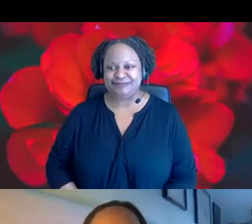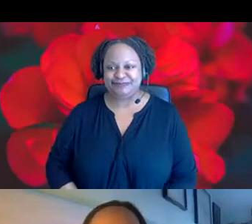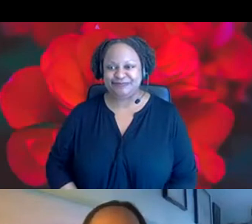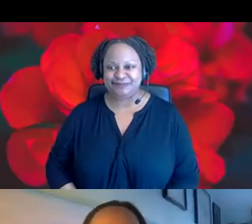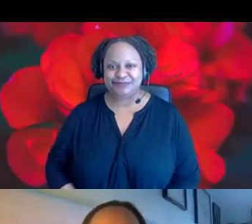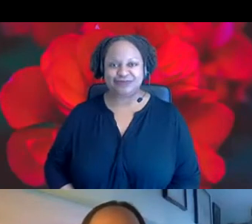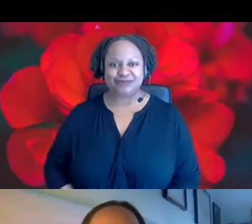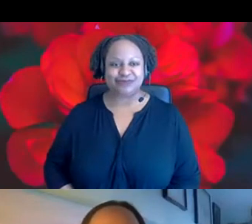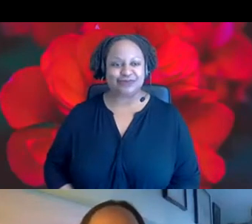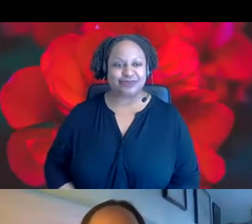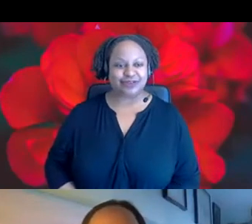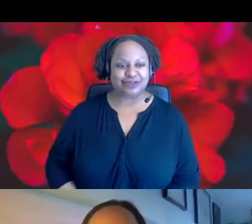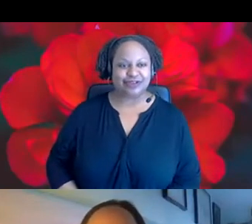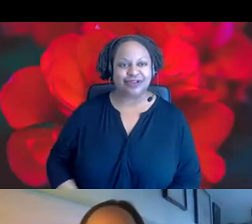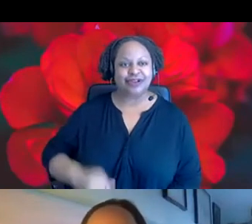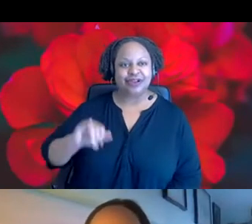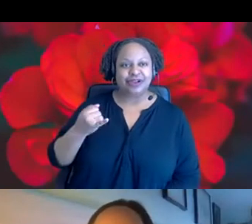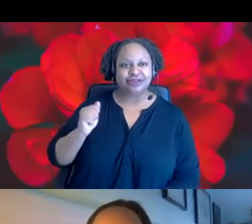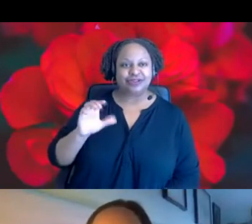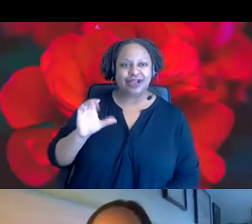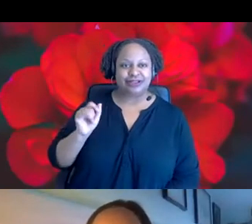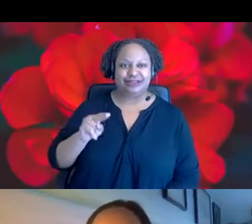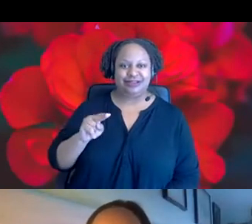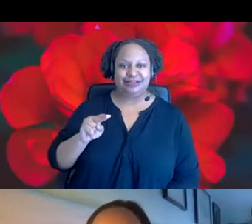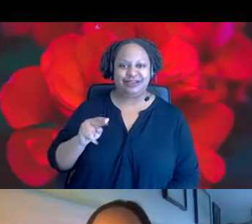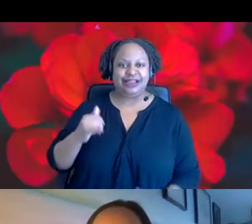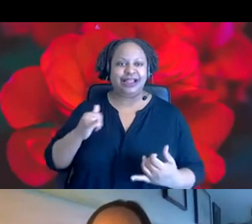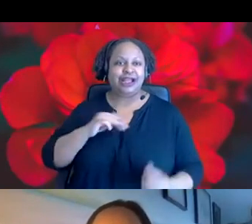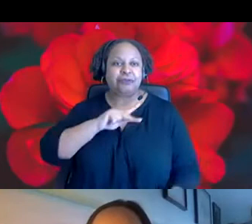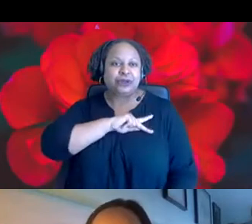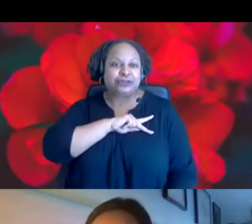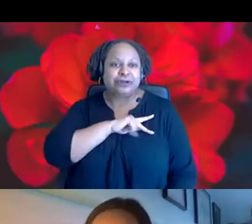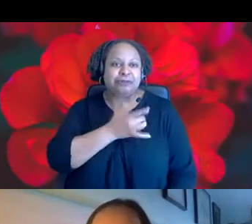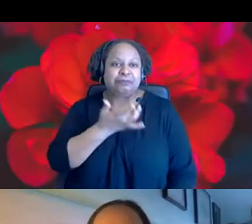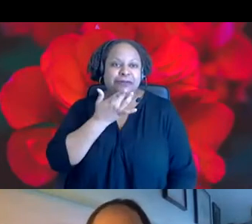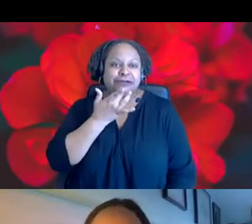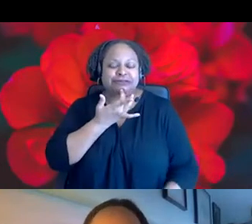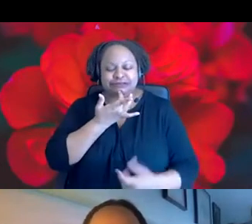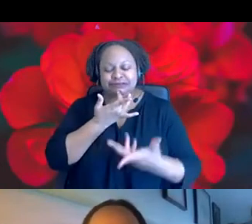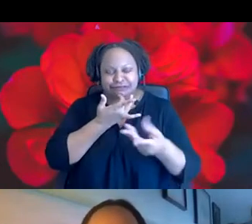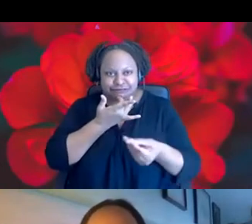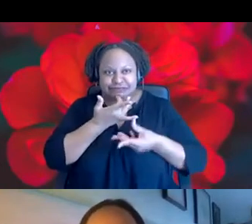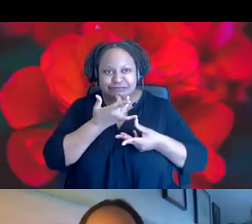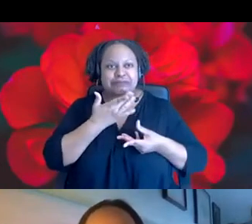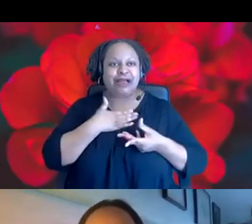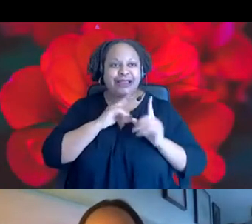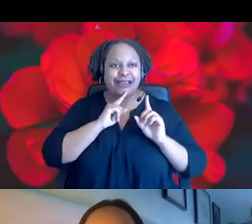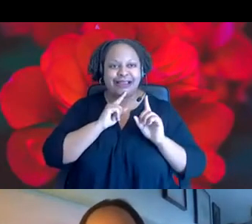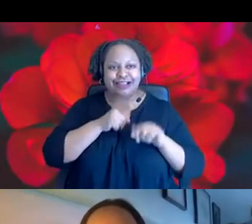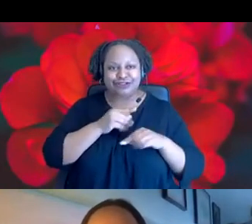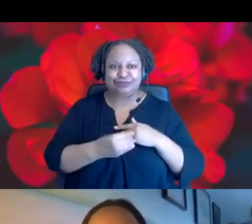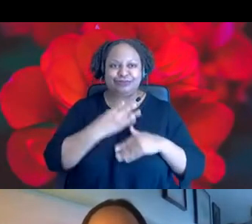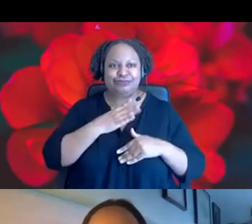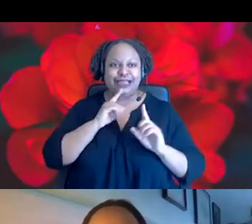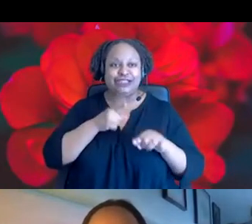So personal bias informs my answer, I will say. But I think the people who